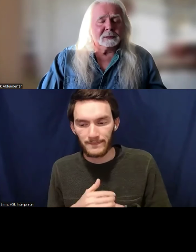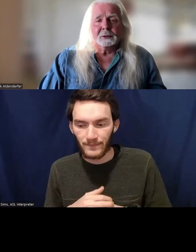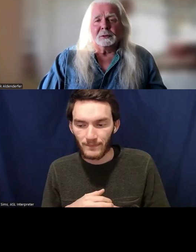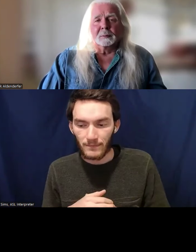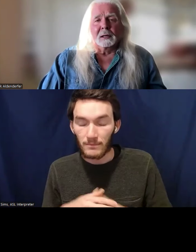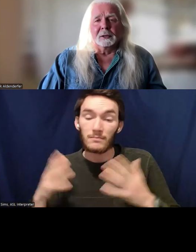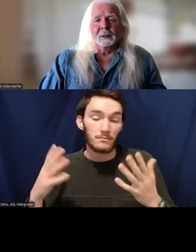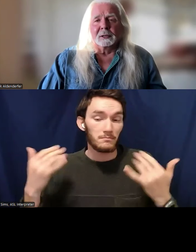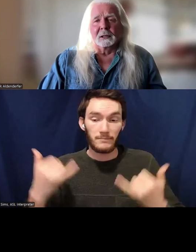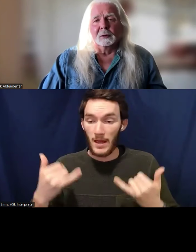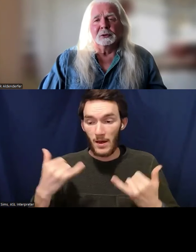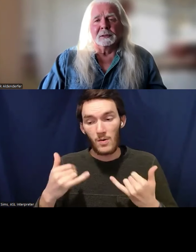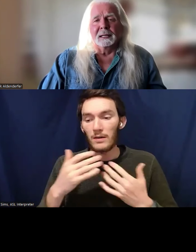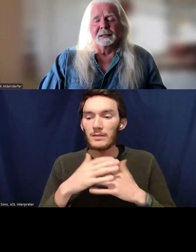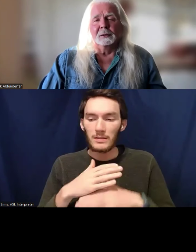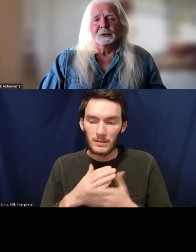So let's do some continuities,